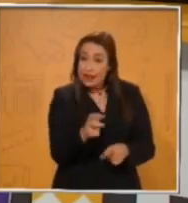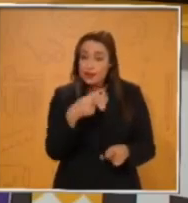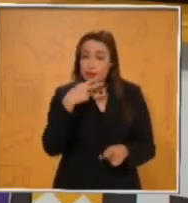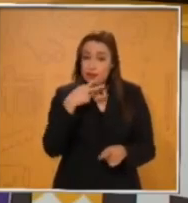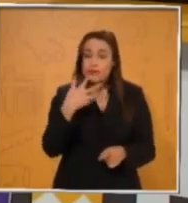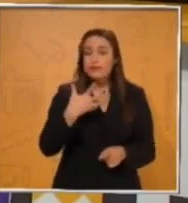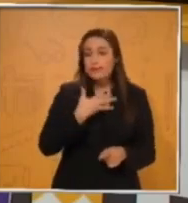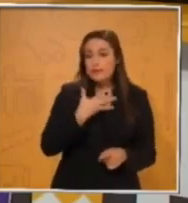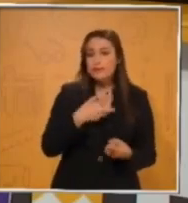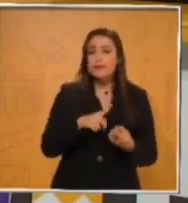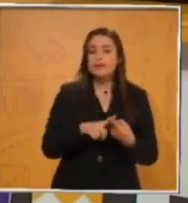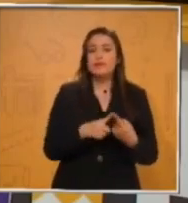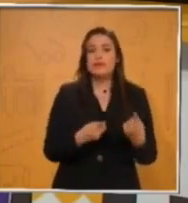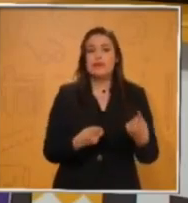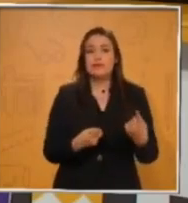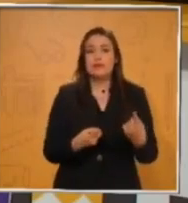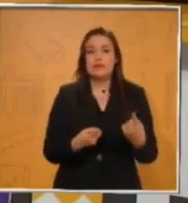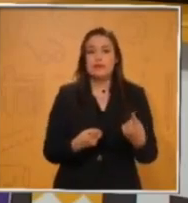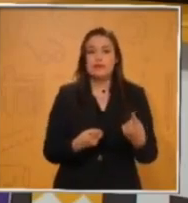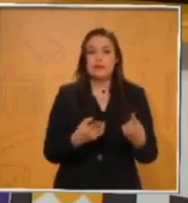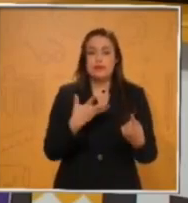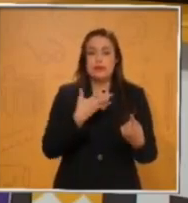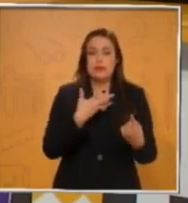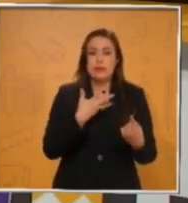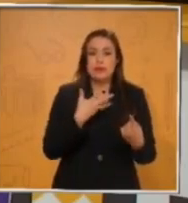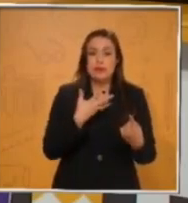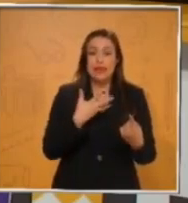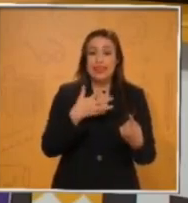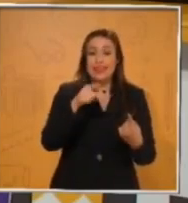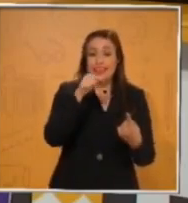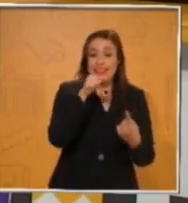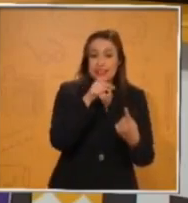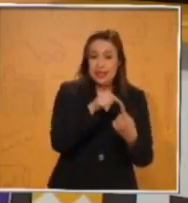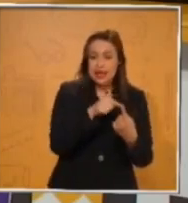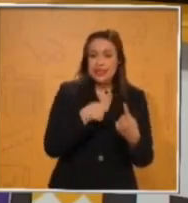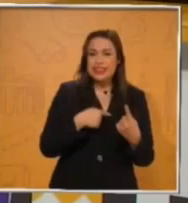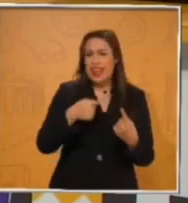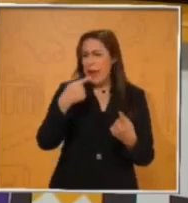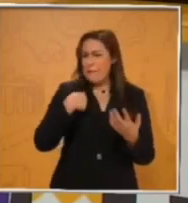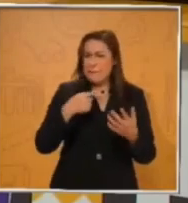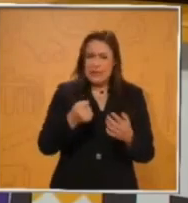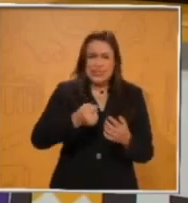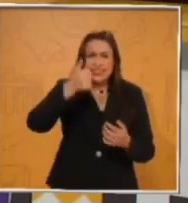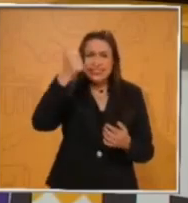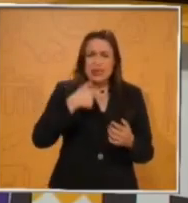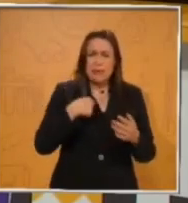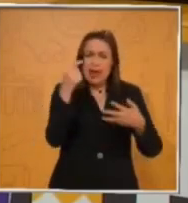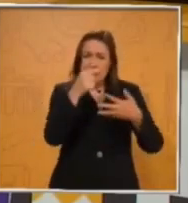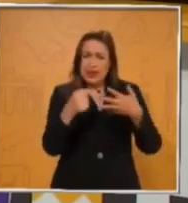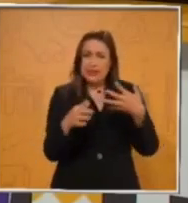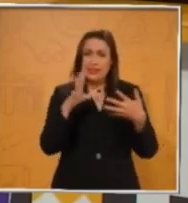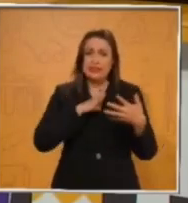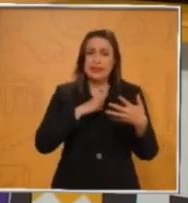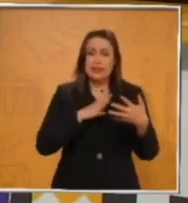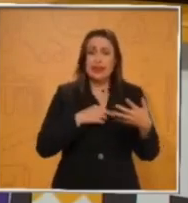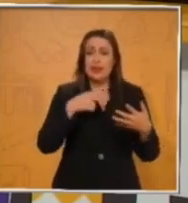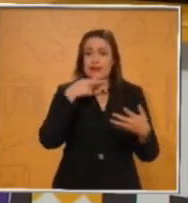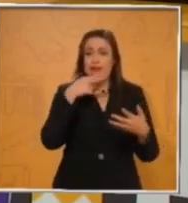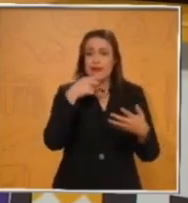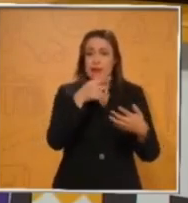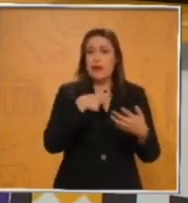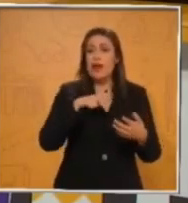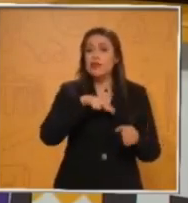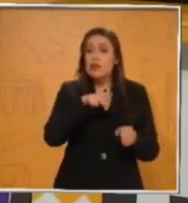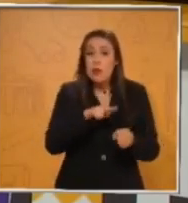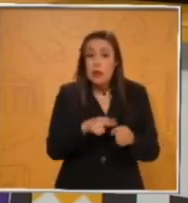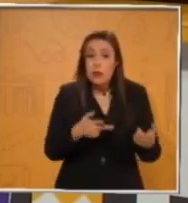have the add of the ed. This is the principal characteristic of the regular verbs. Then we